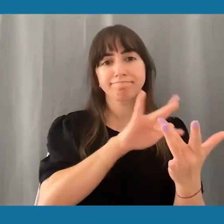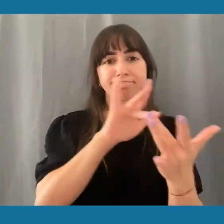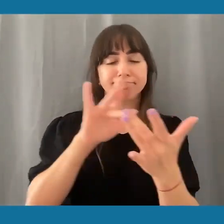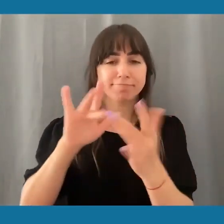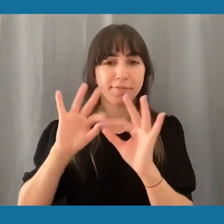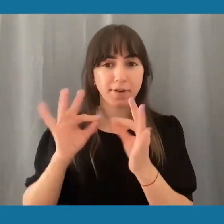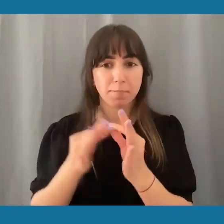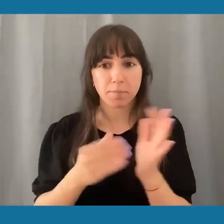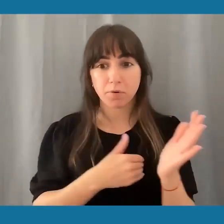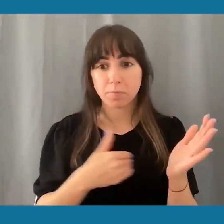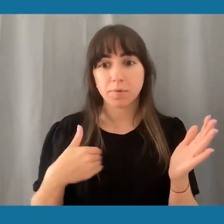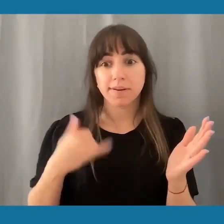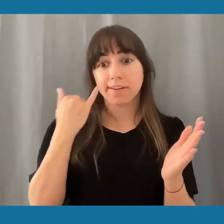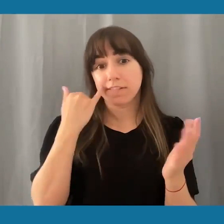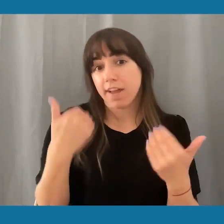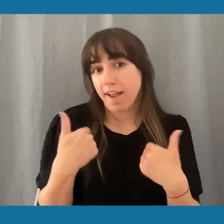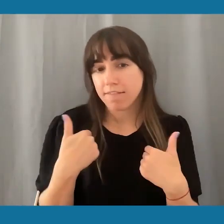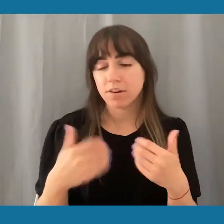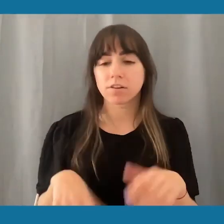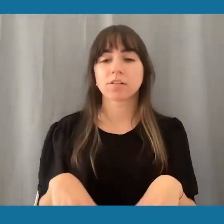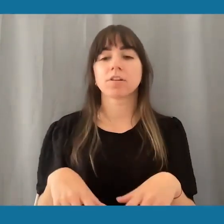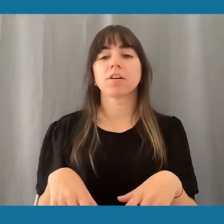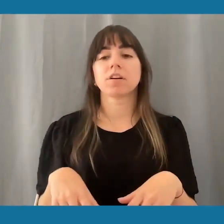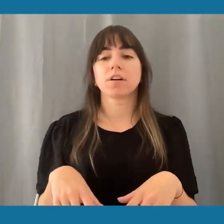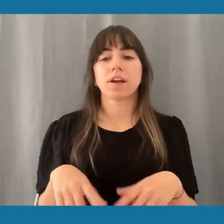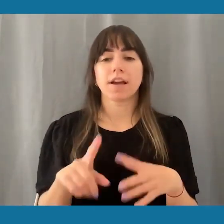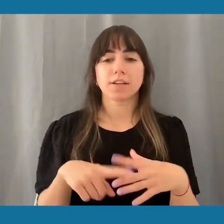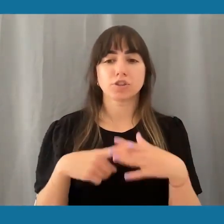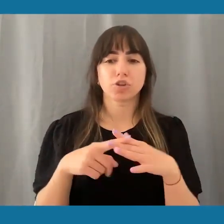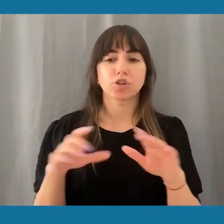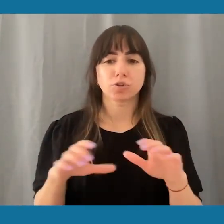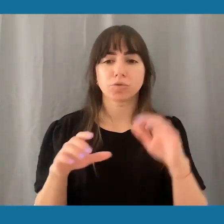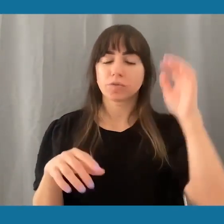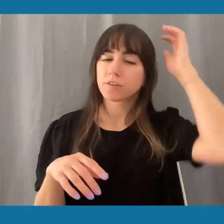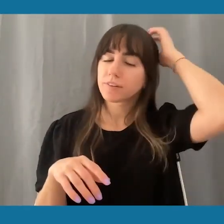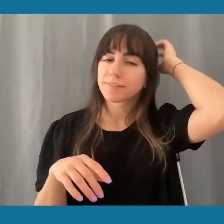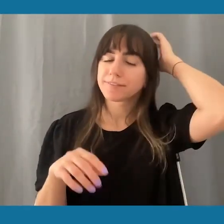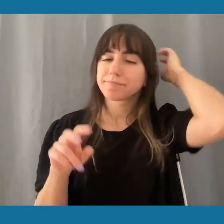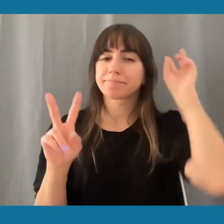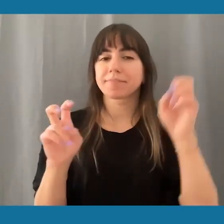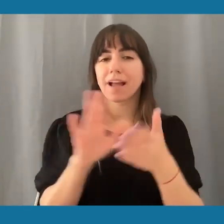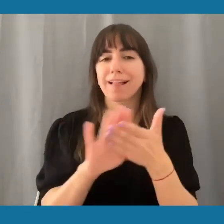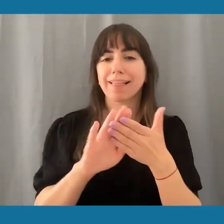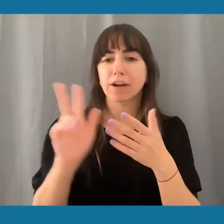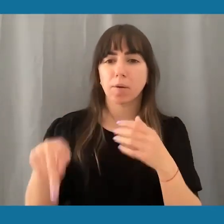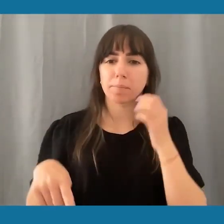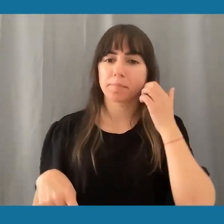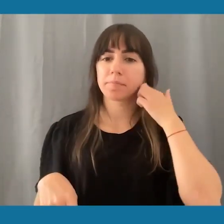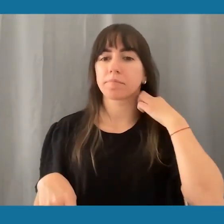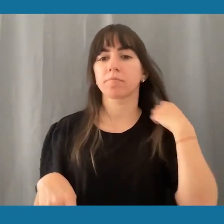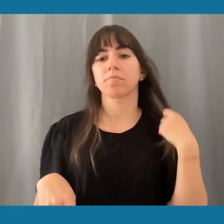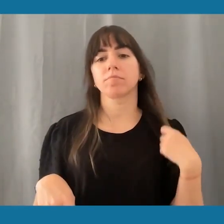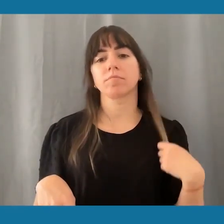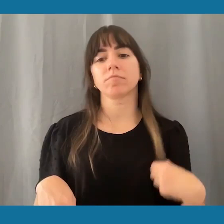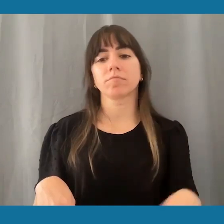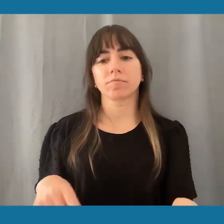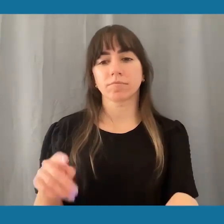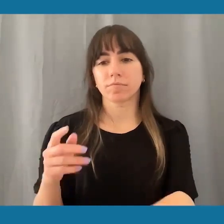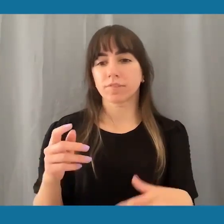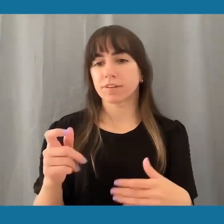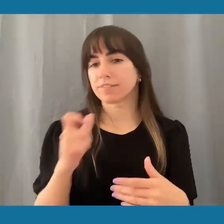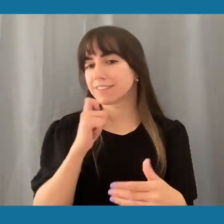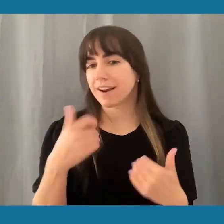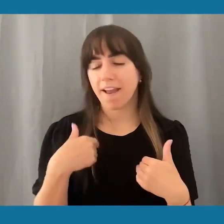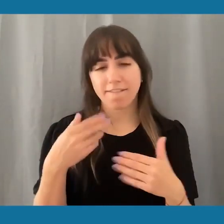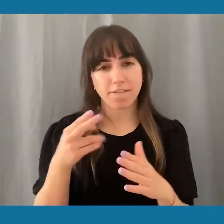had some, and started doing the cleaning up, so to speak. Most of them didn't have a funeral account. If they had an